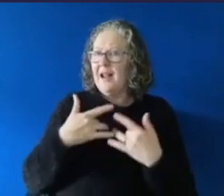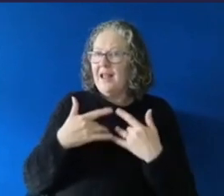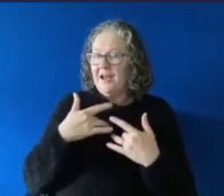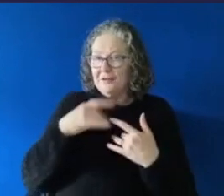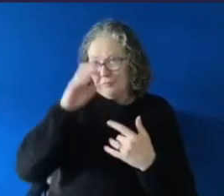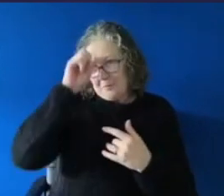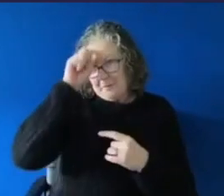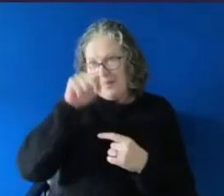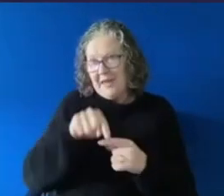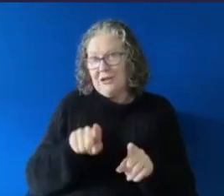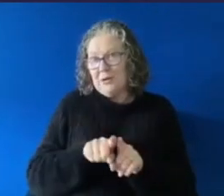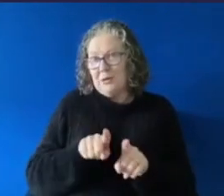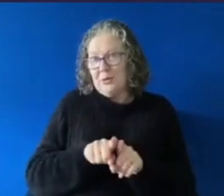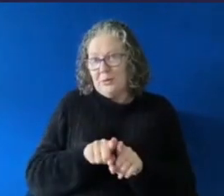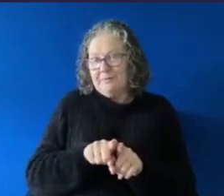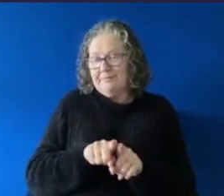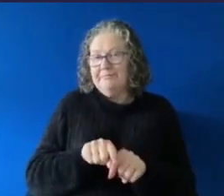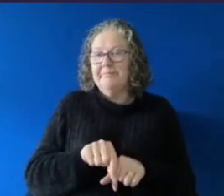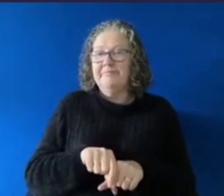well.